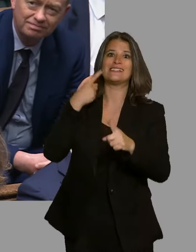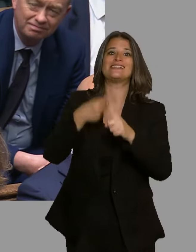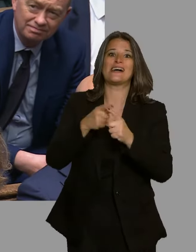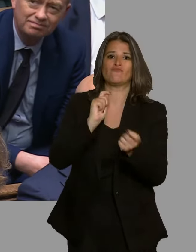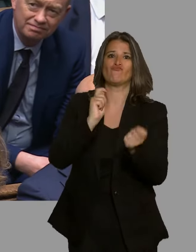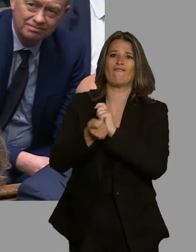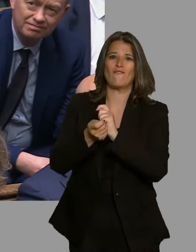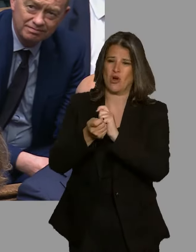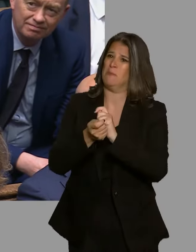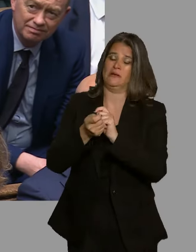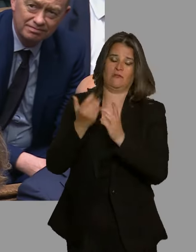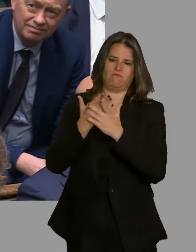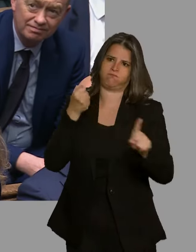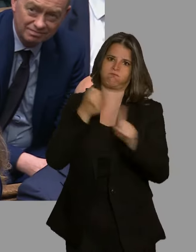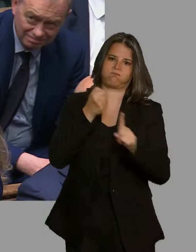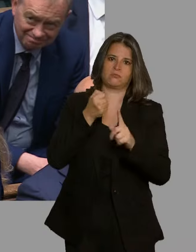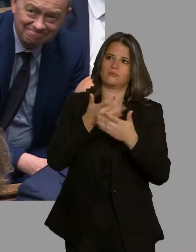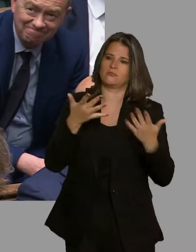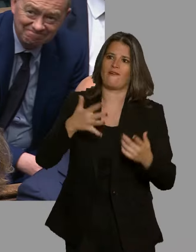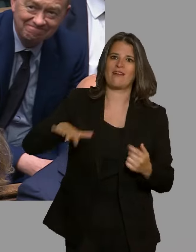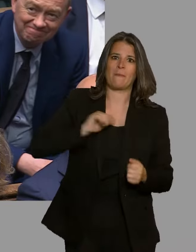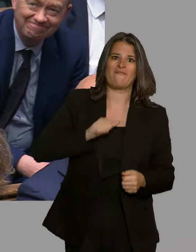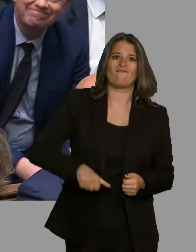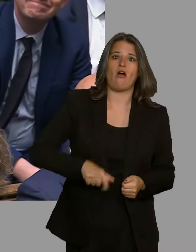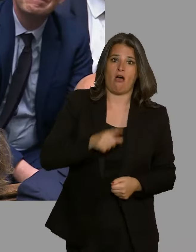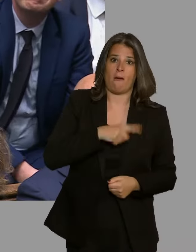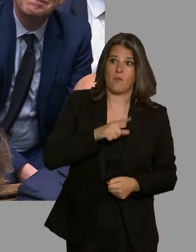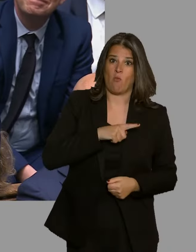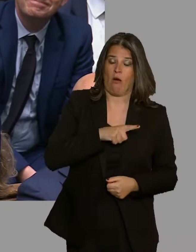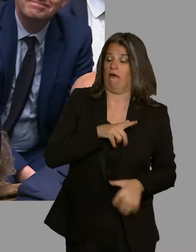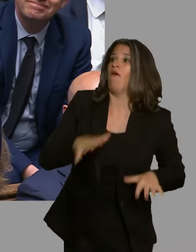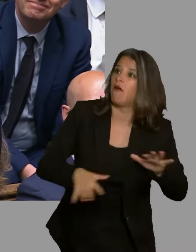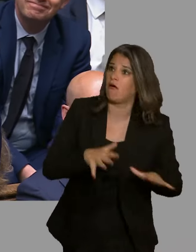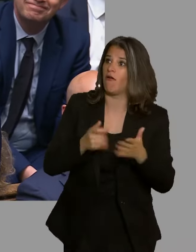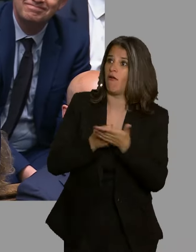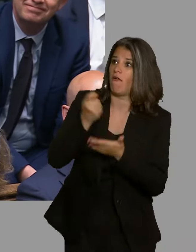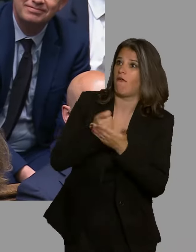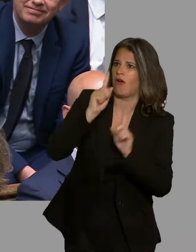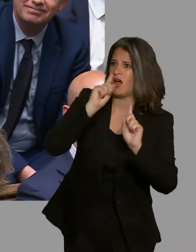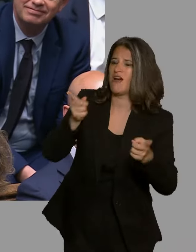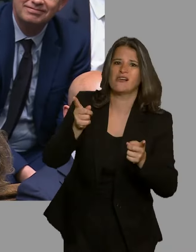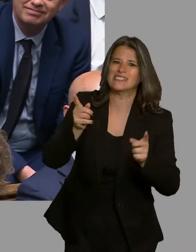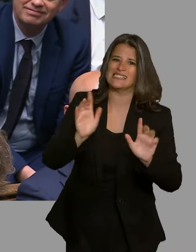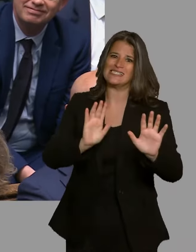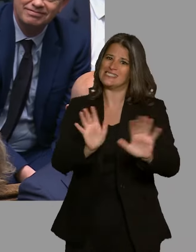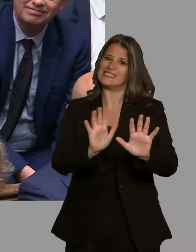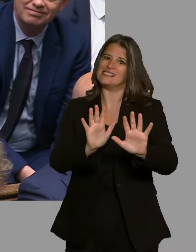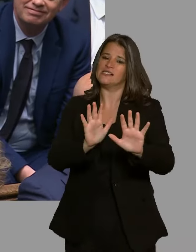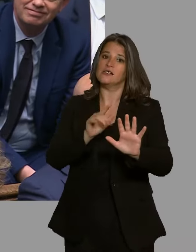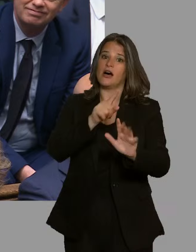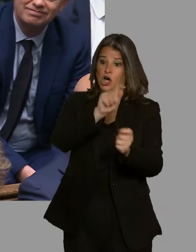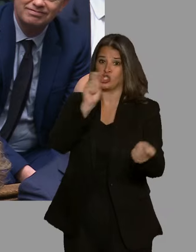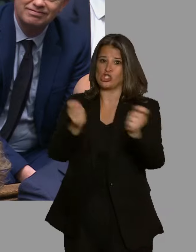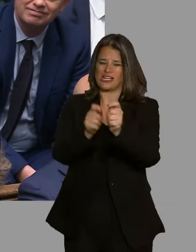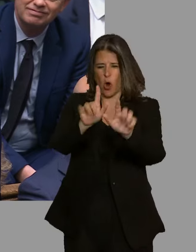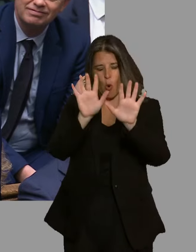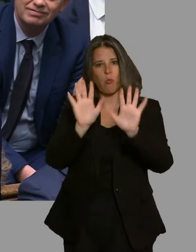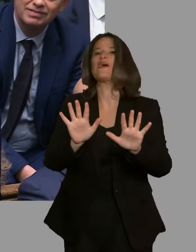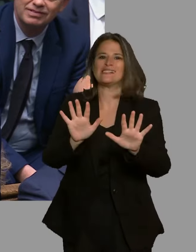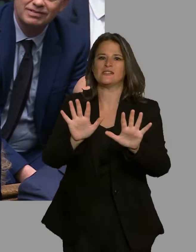Minister listen to the Select Committee and those on his own benches who want to tackle tax evasion and support